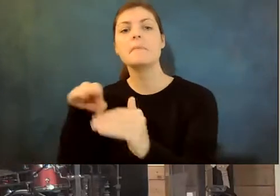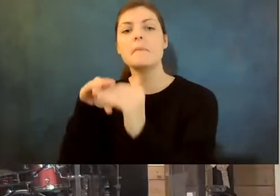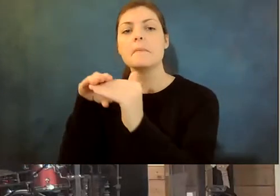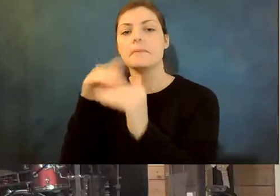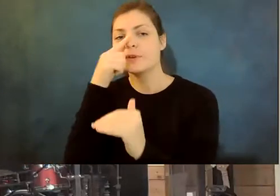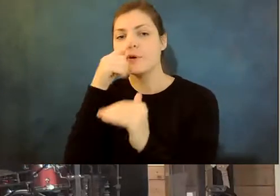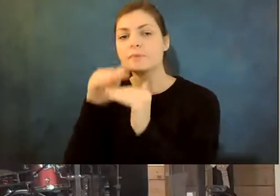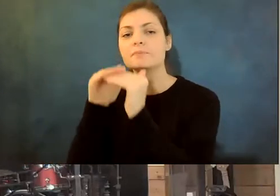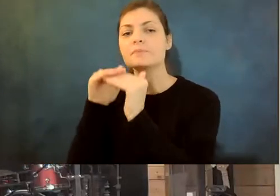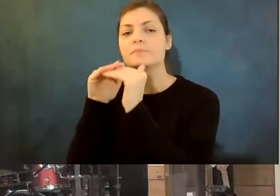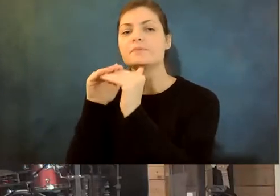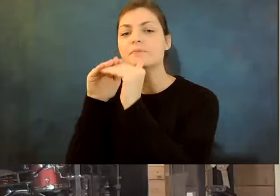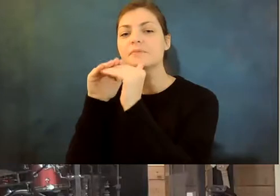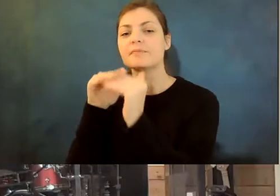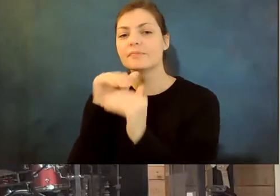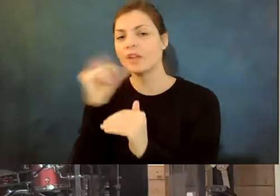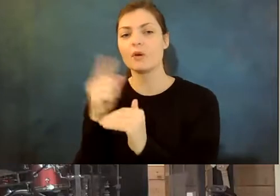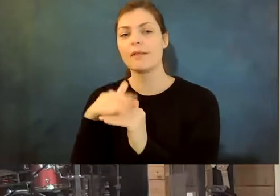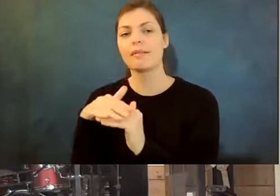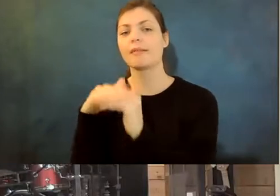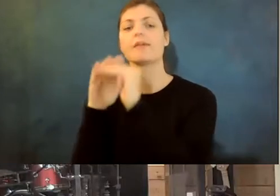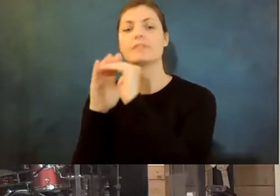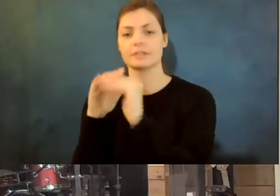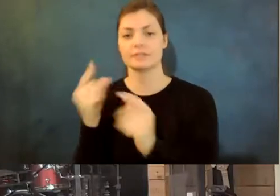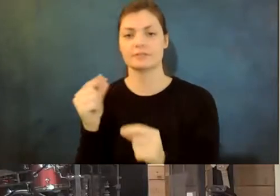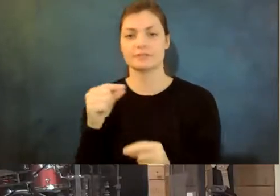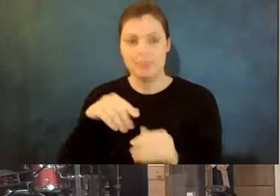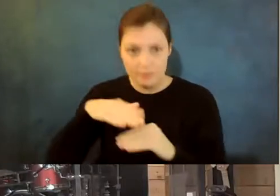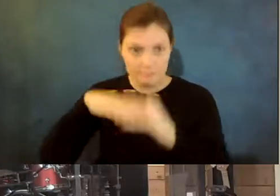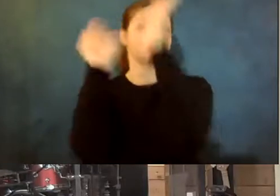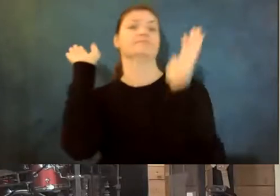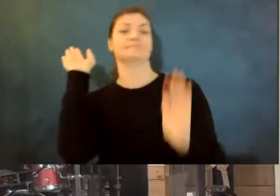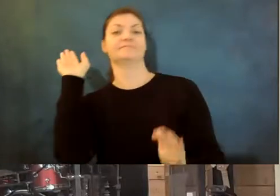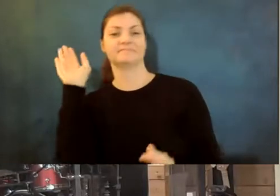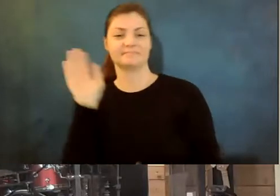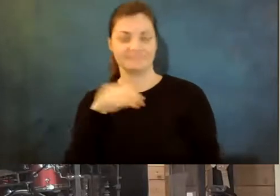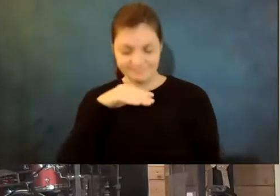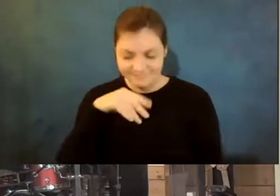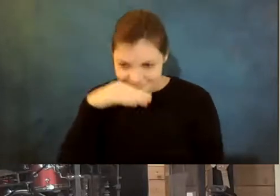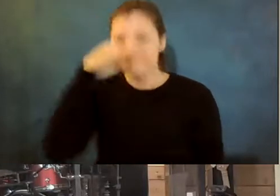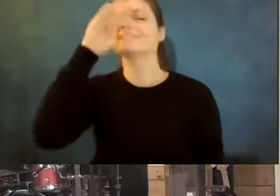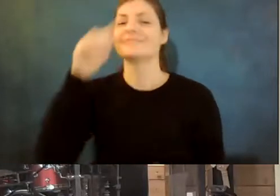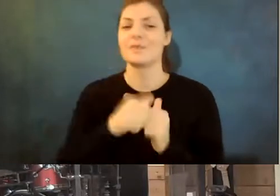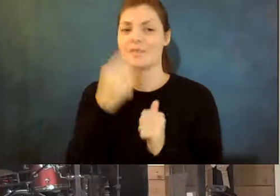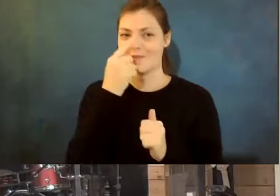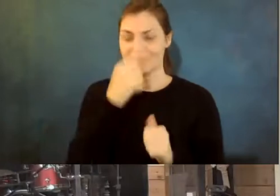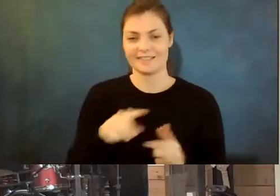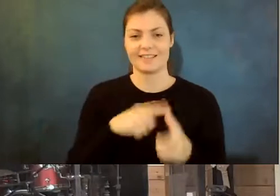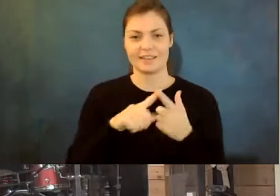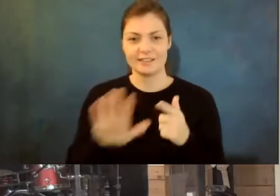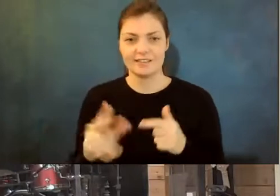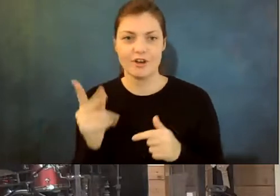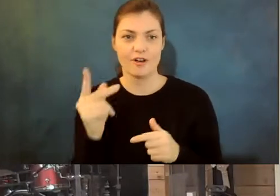hand and not just lift it up. My dog does this. And then if you don't pet the dog will start